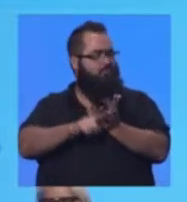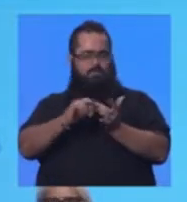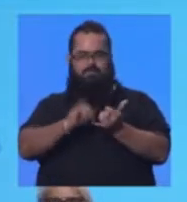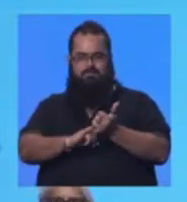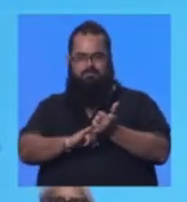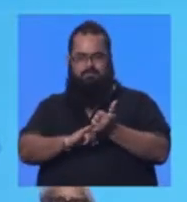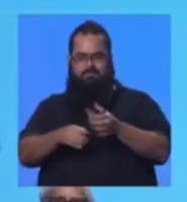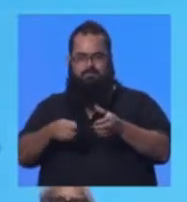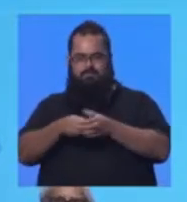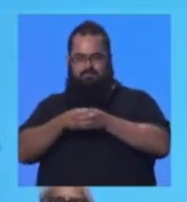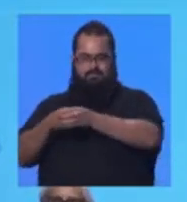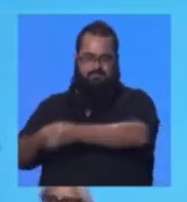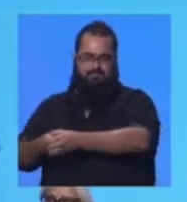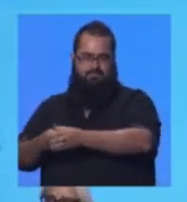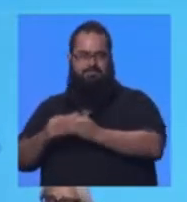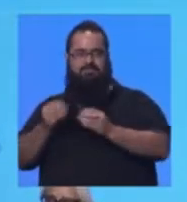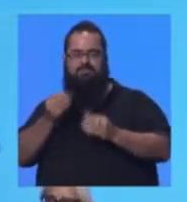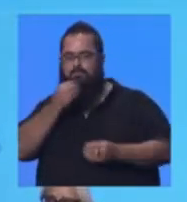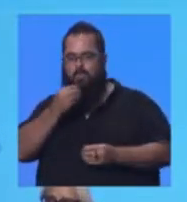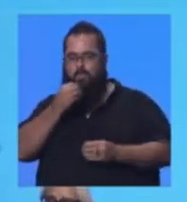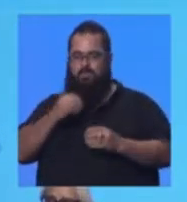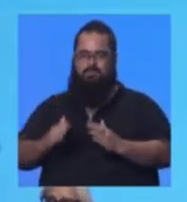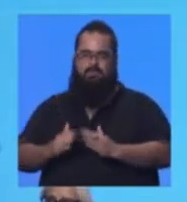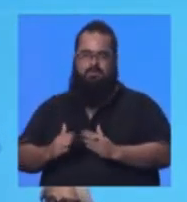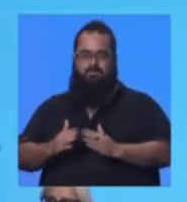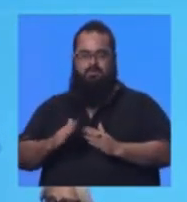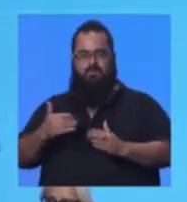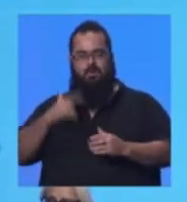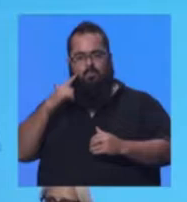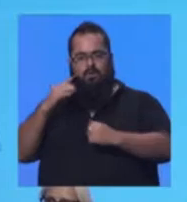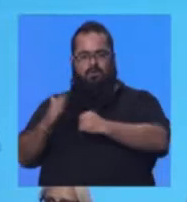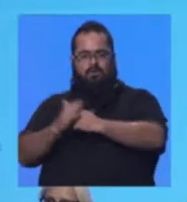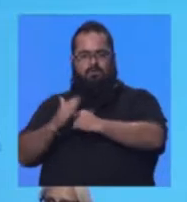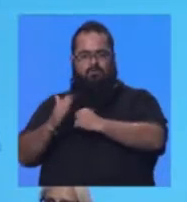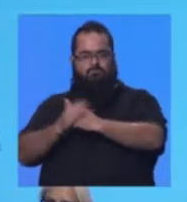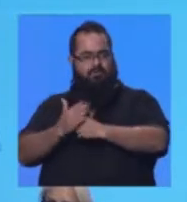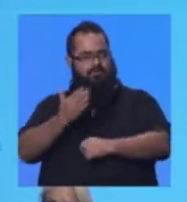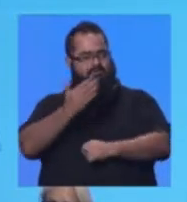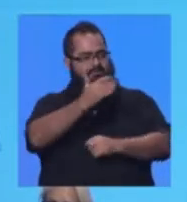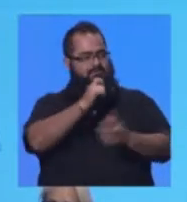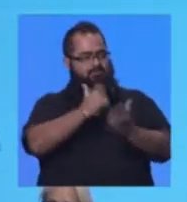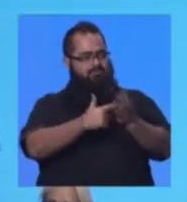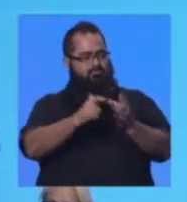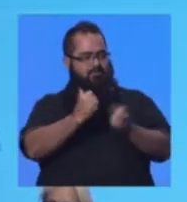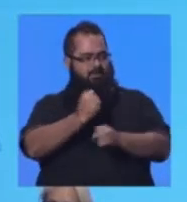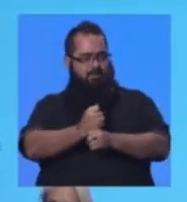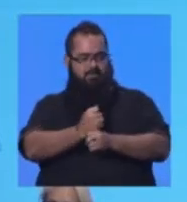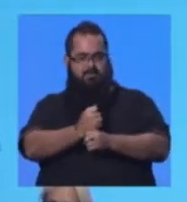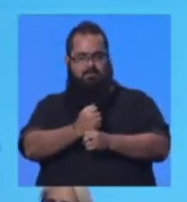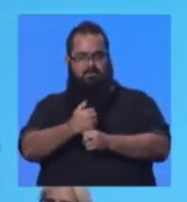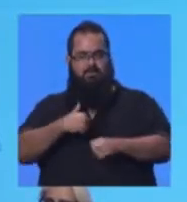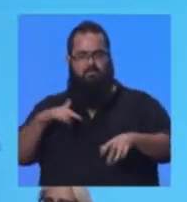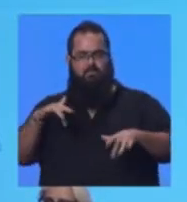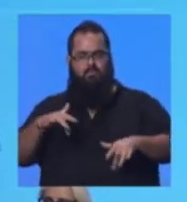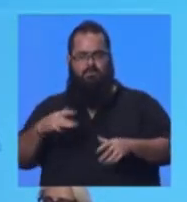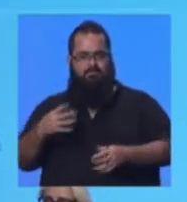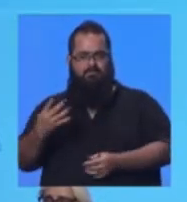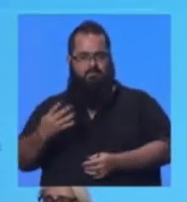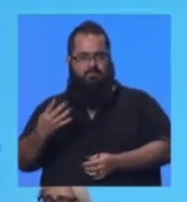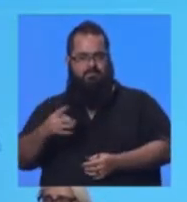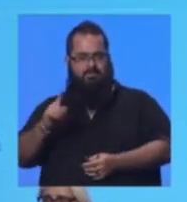First thing I'd like to do is correct my colleague and friend, Craig Caulfield. We haven't got